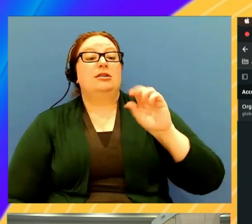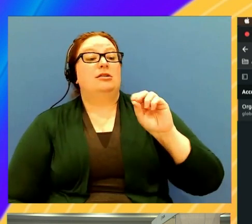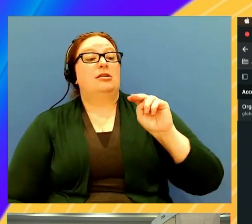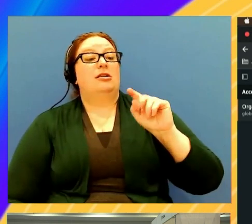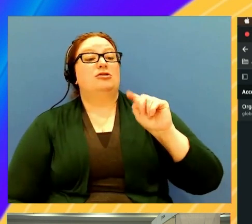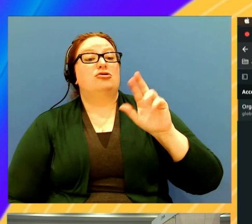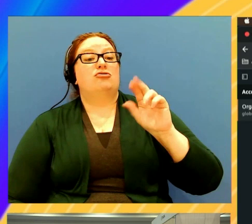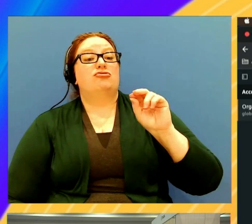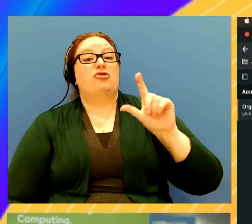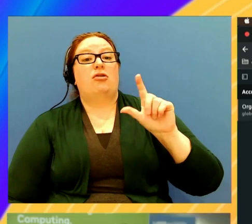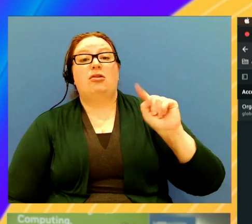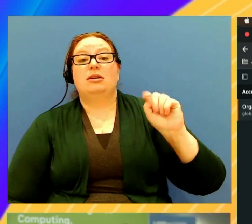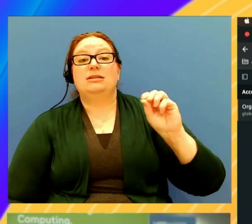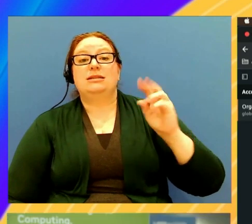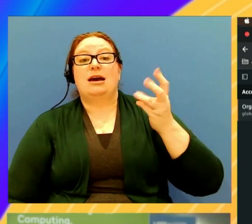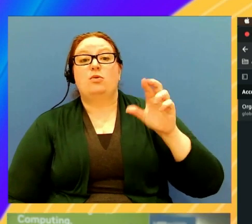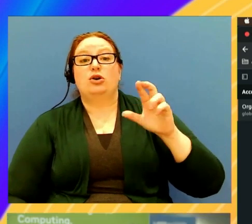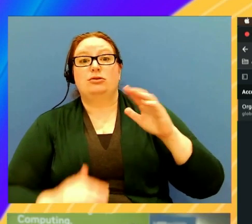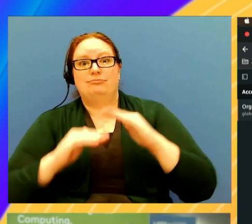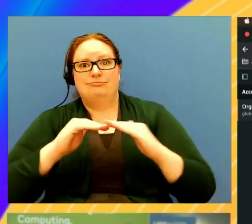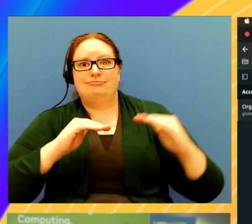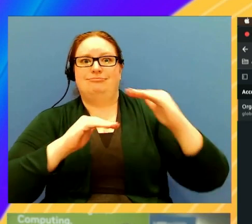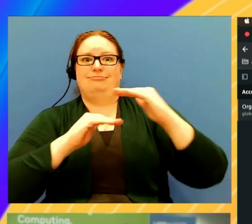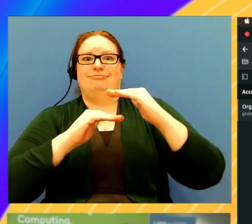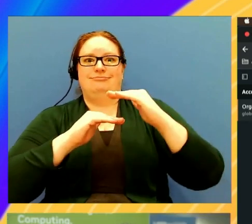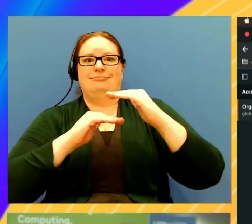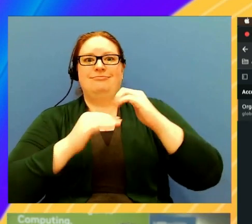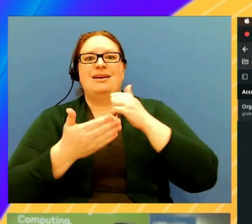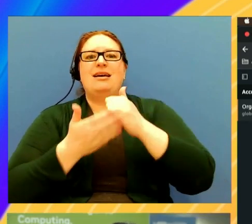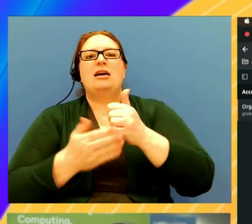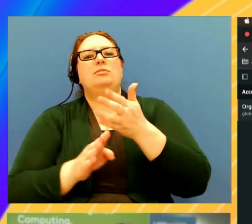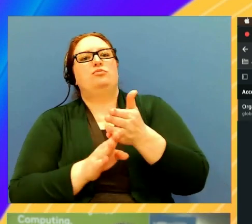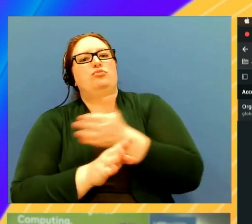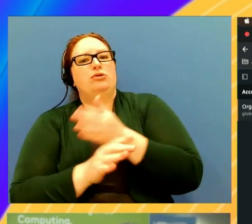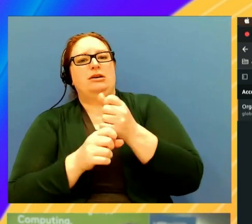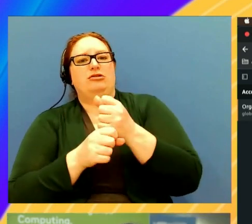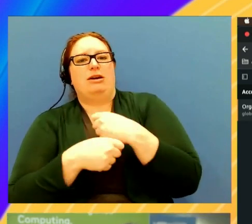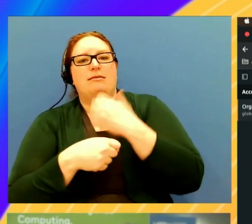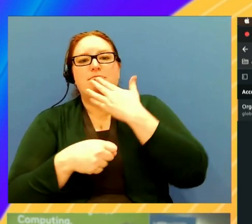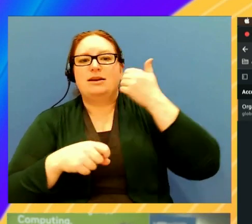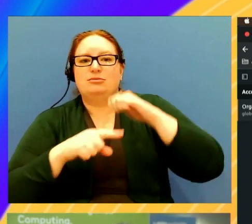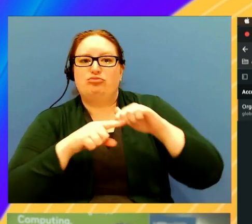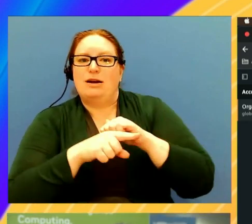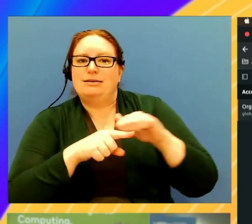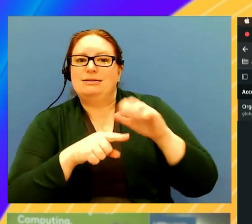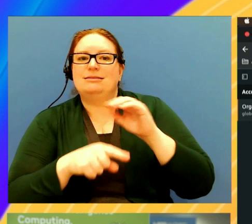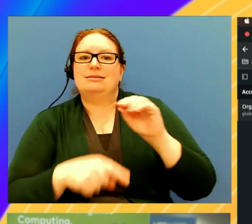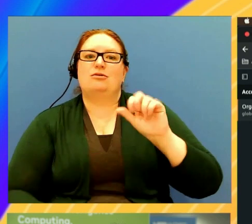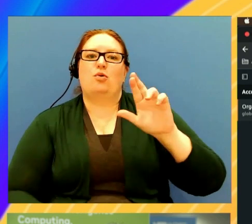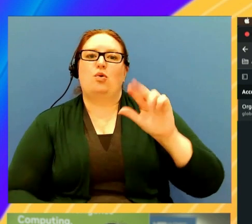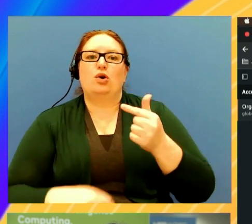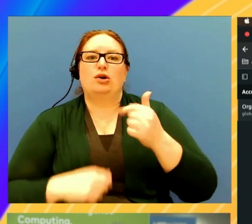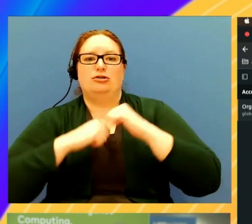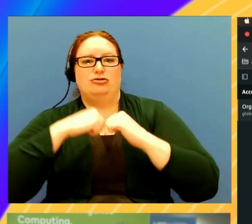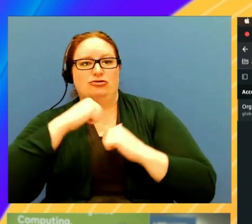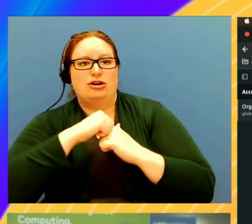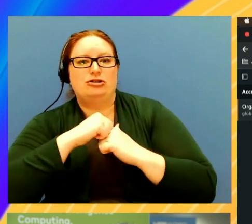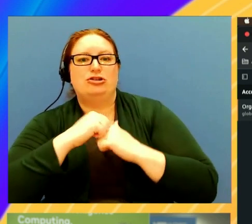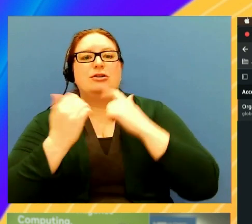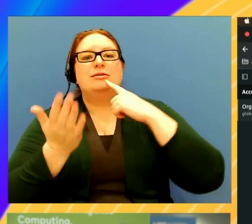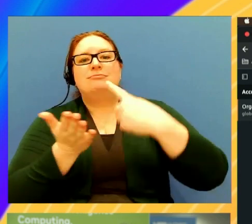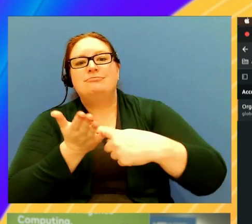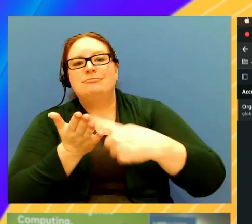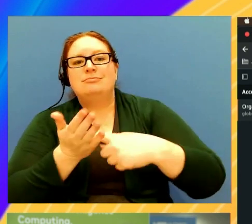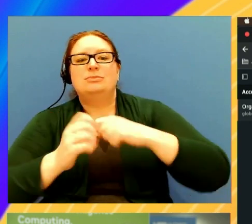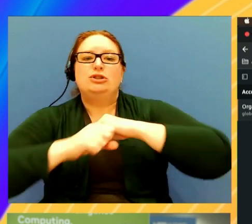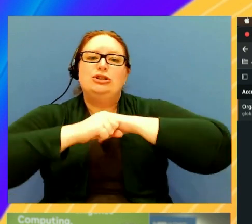it. It helps pre-create those best practices as well as that organizational structure. So you talk about the security, the